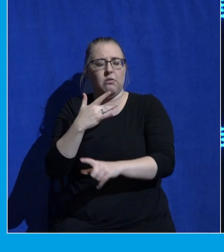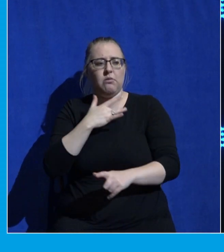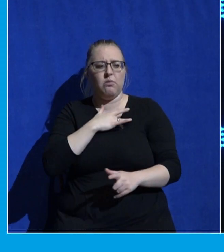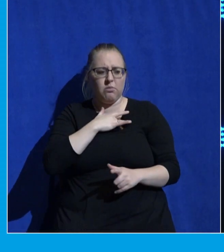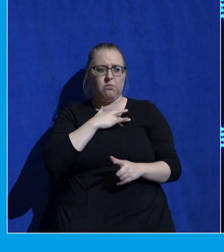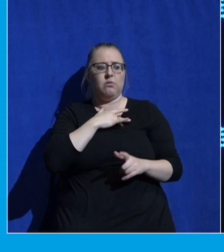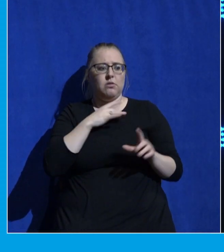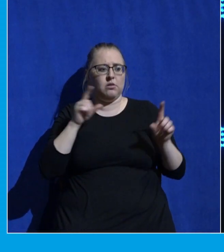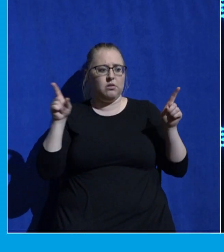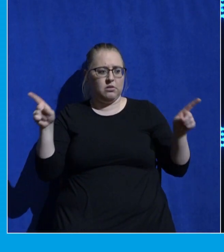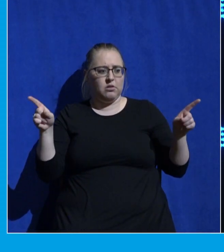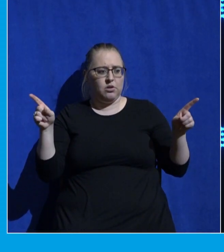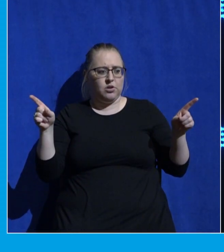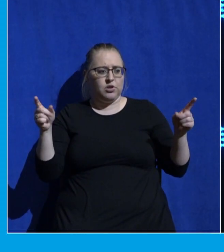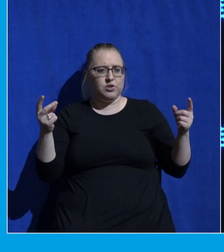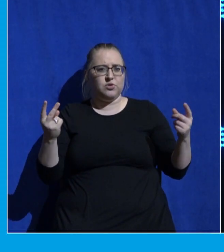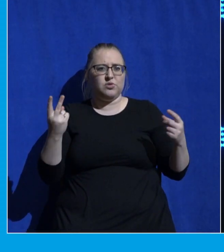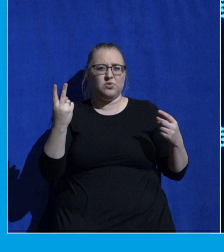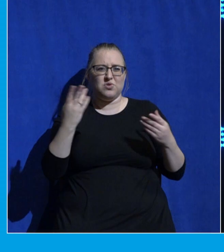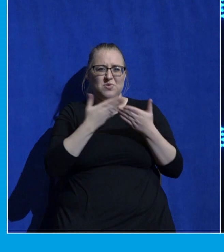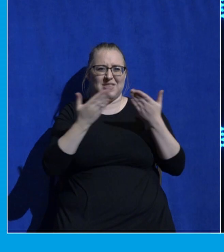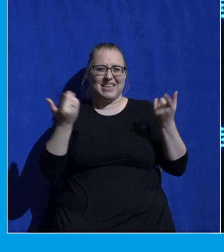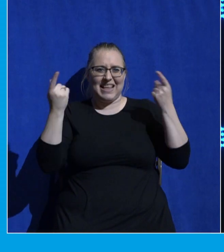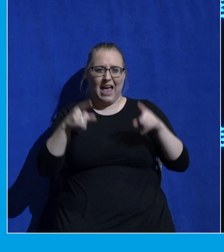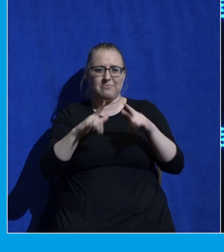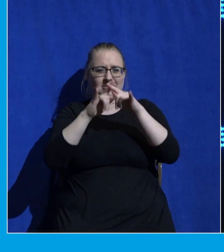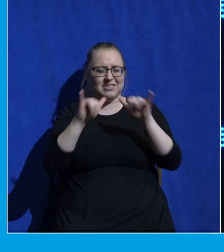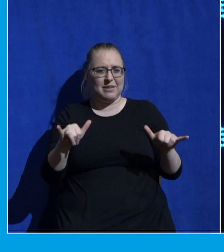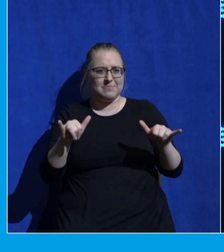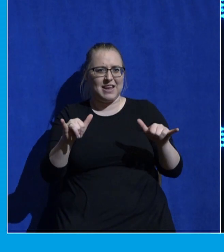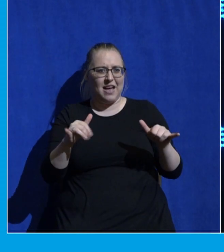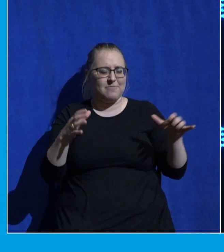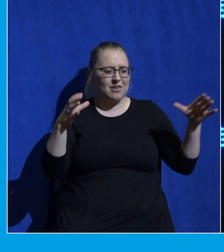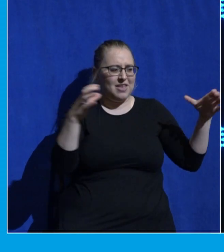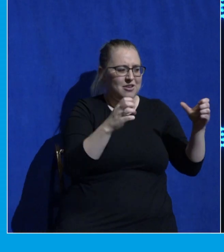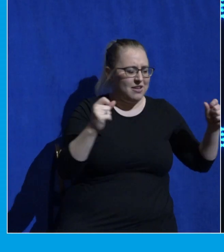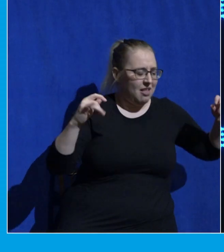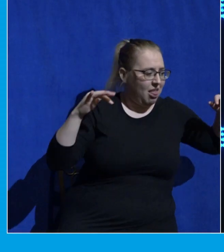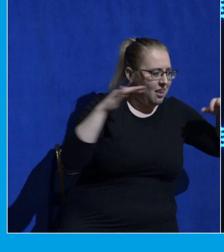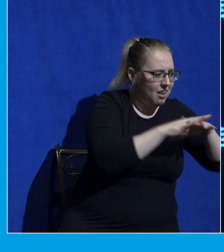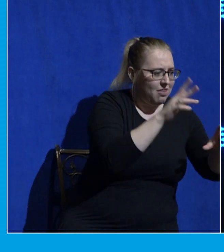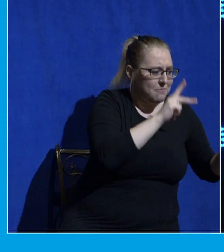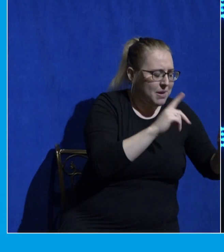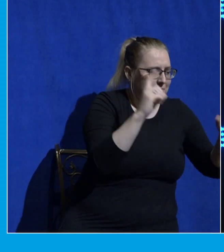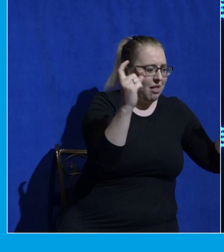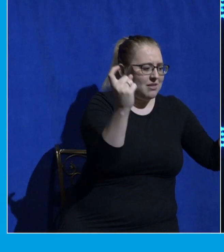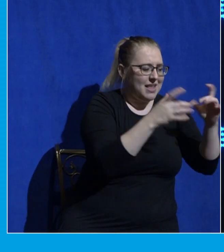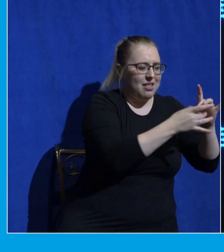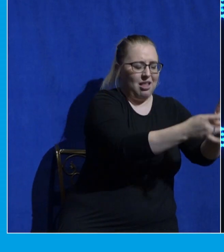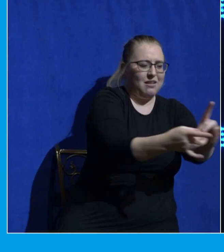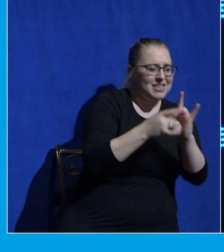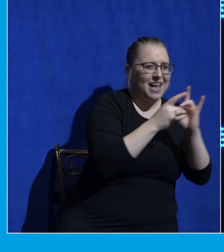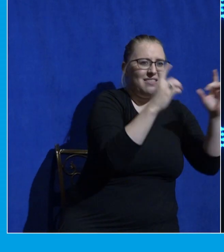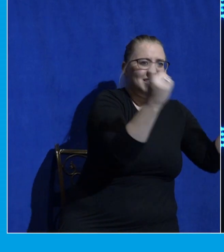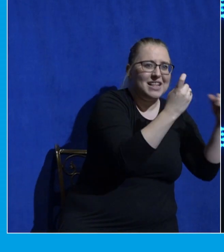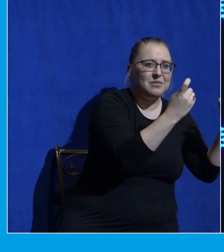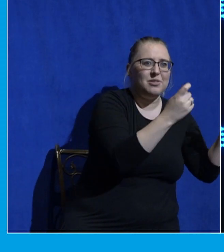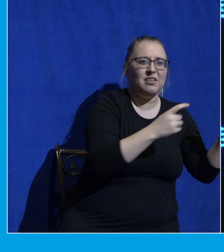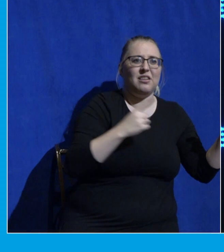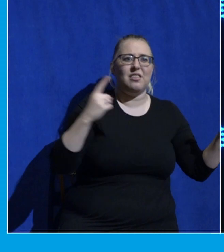ago. The streets flooded with people together, unified in celebration. And then